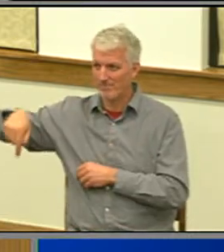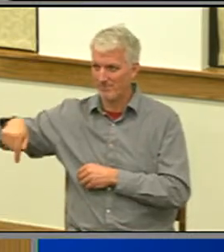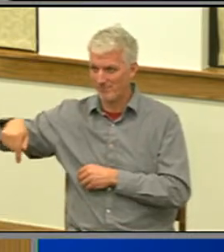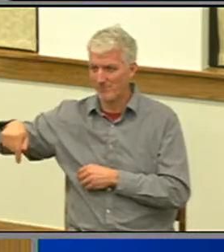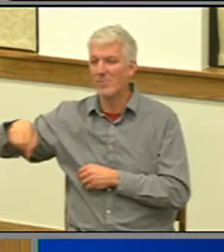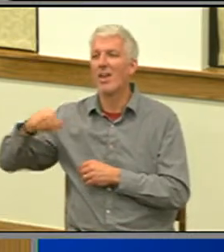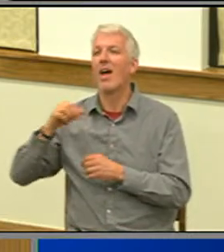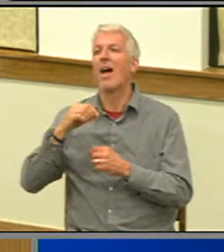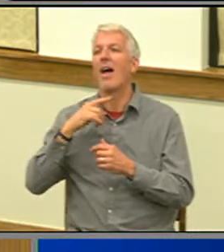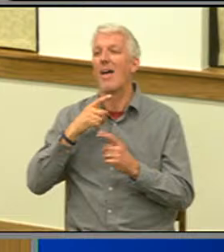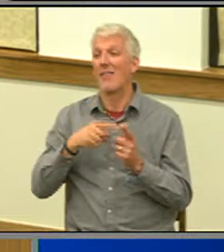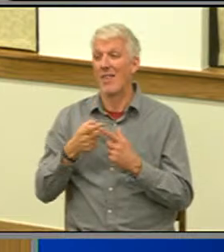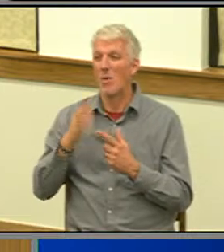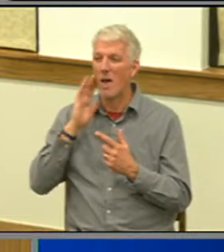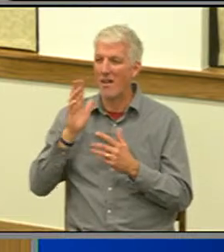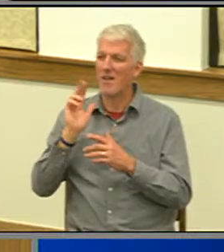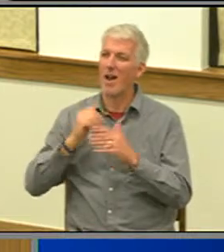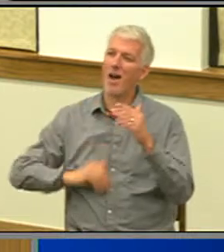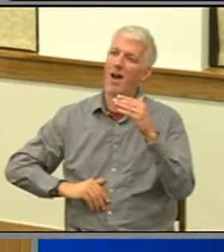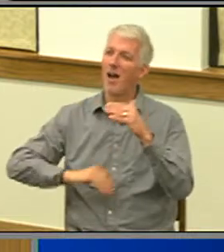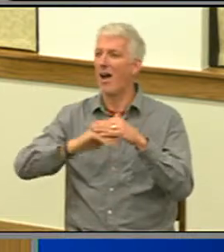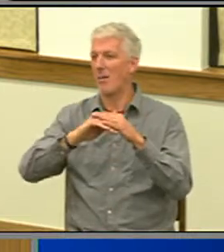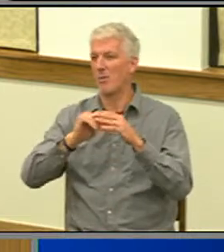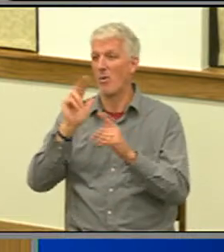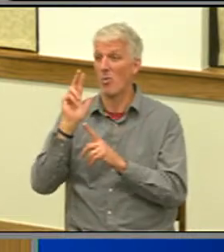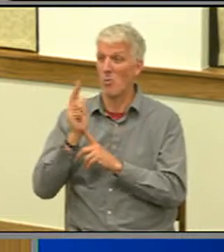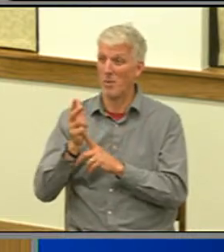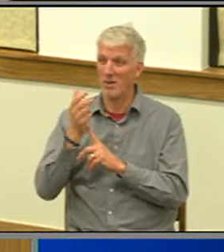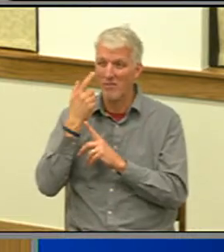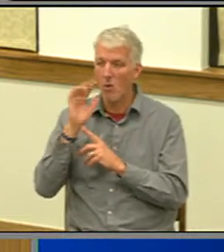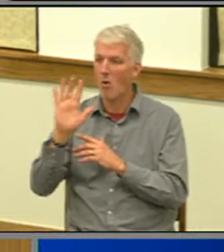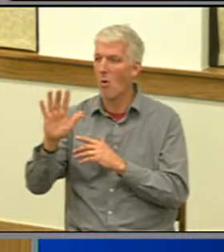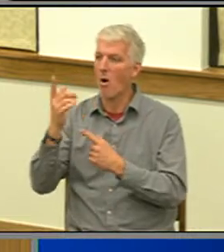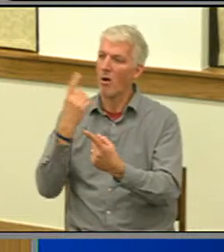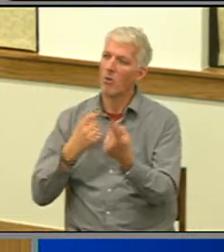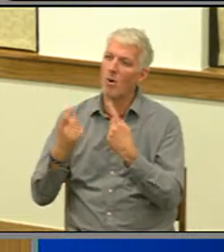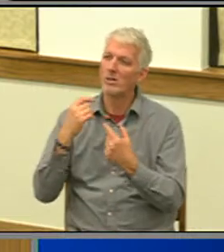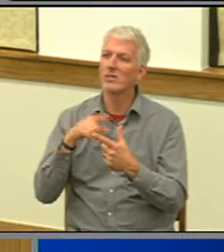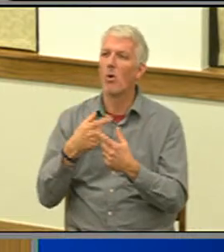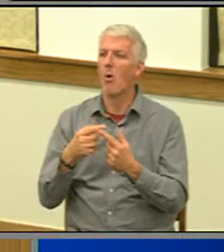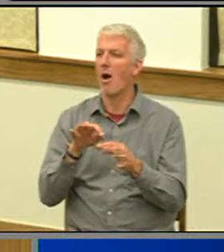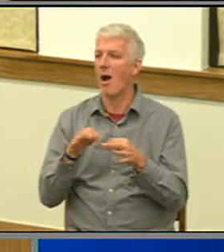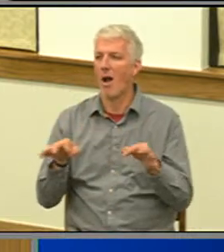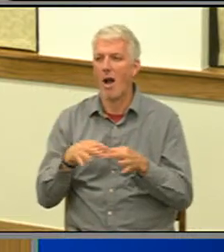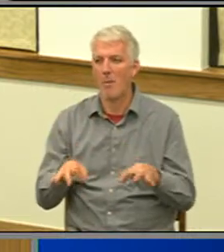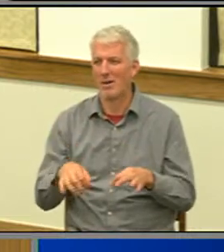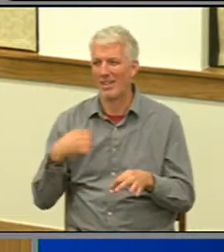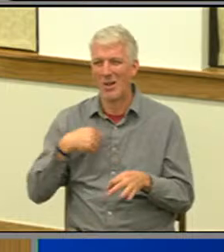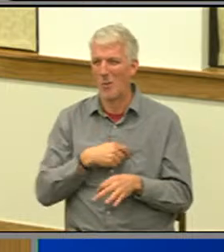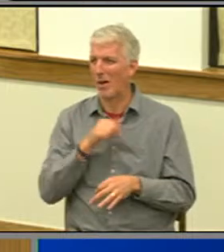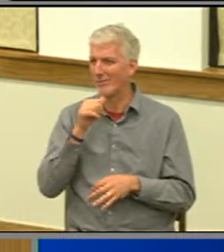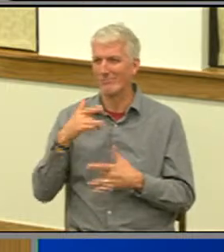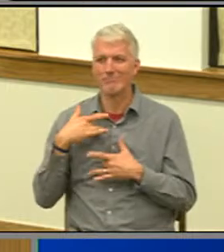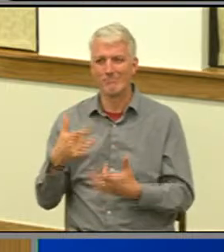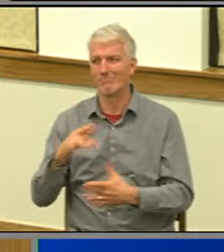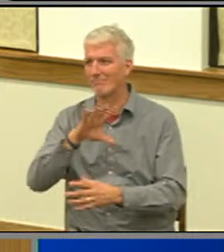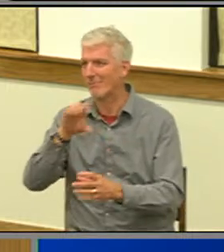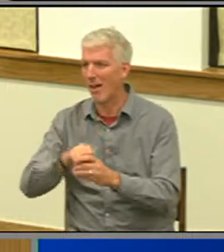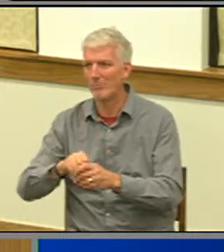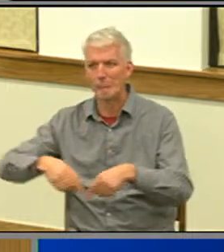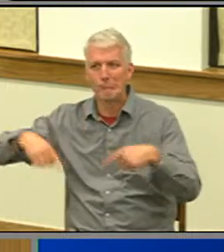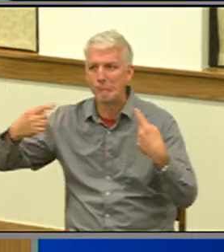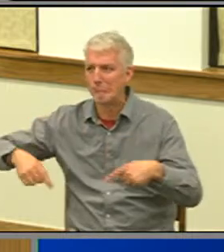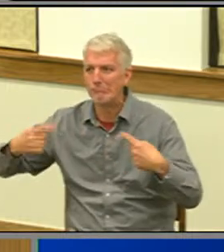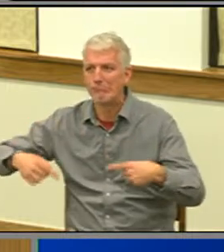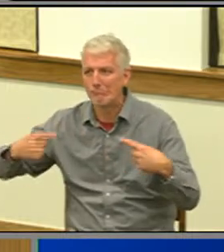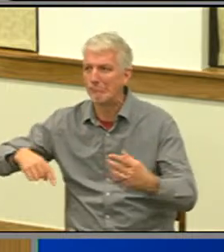ask questions. There will be no debates or discussion during the meeting. The staff will be submitting your questions and